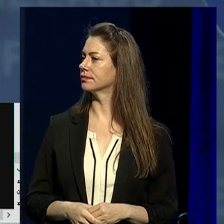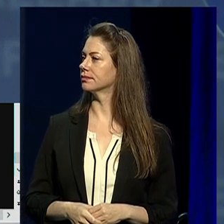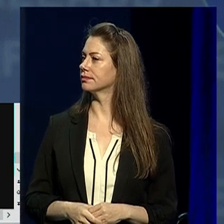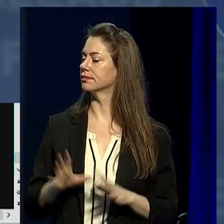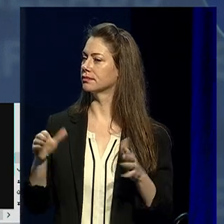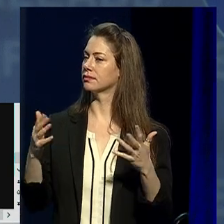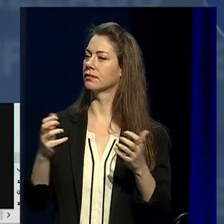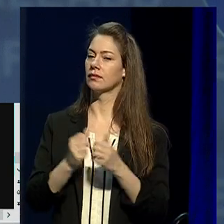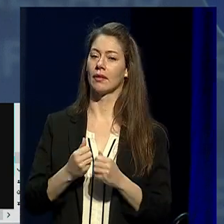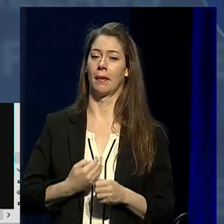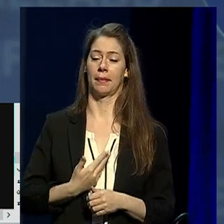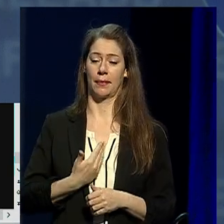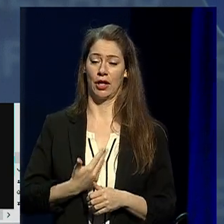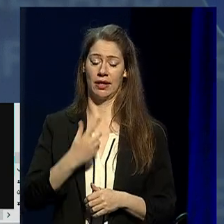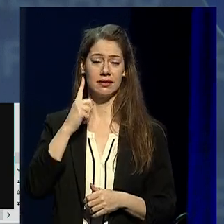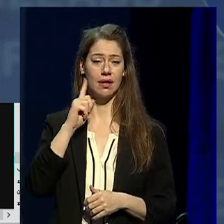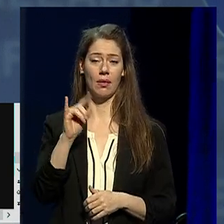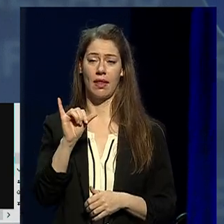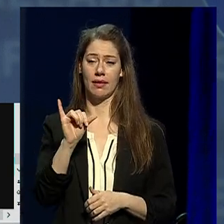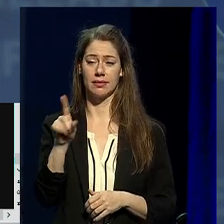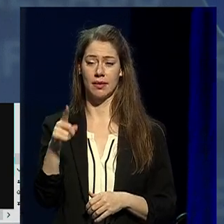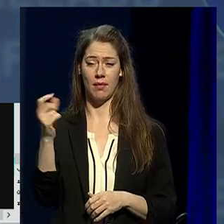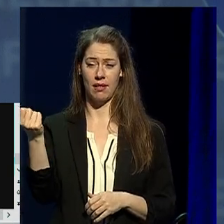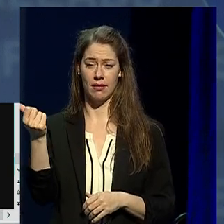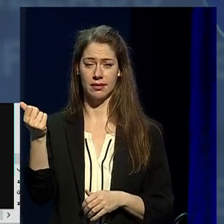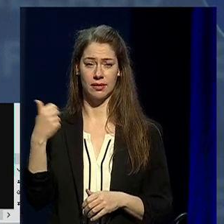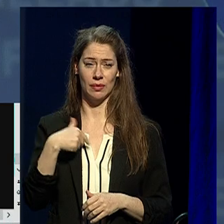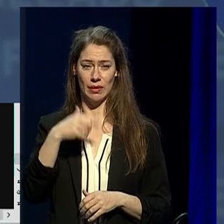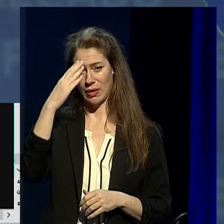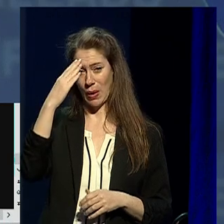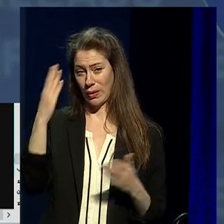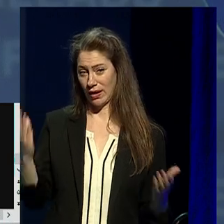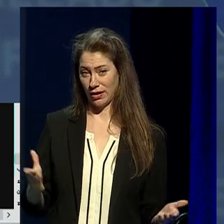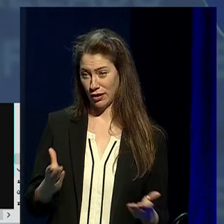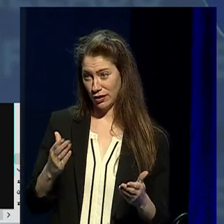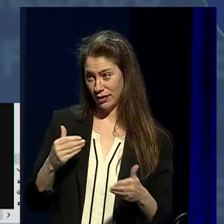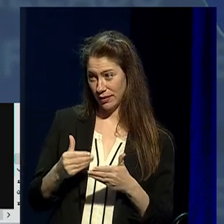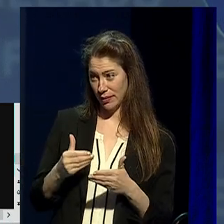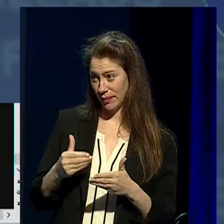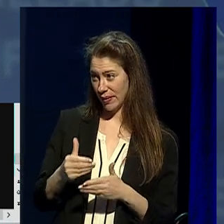So does Bernie sound like someone else we know closer to home?